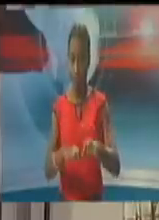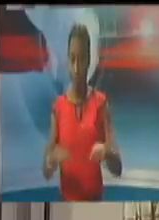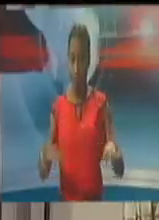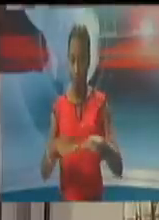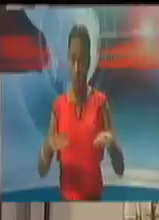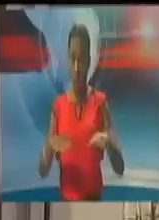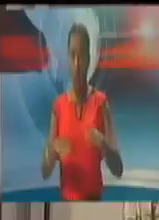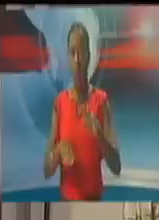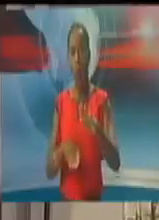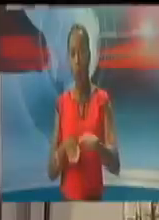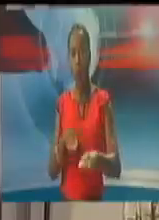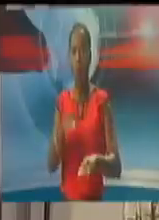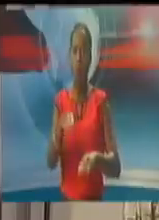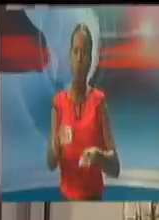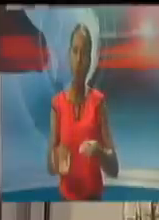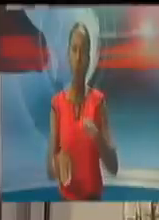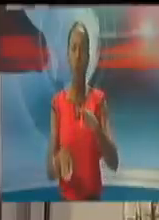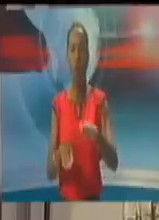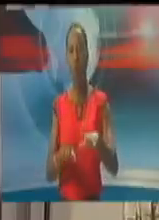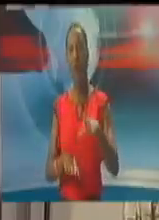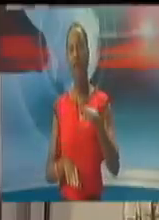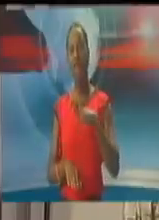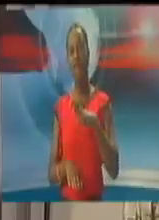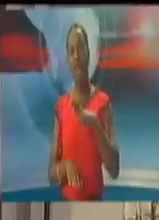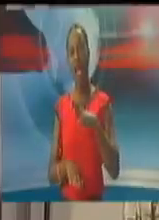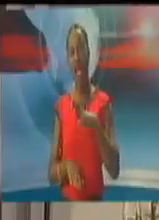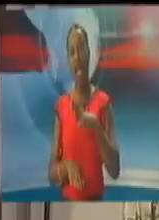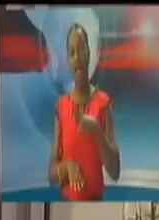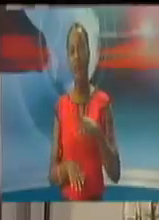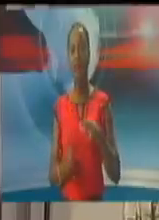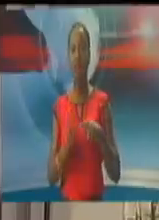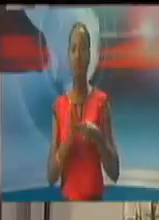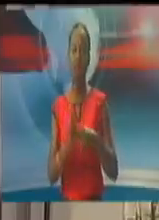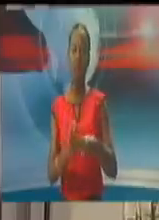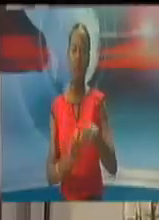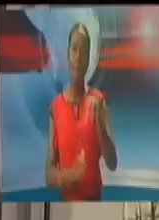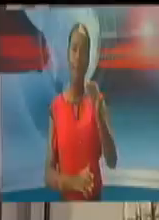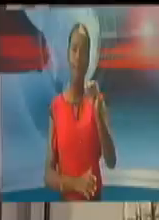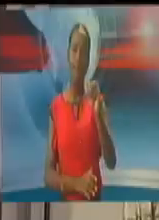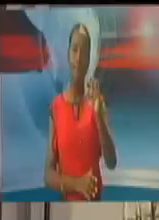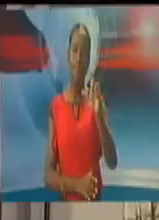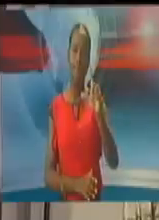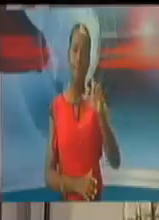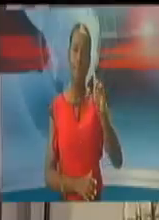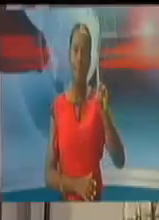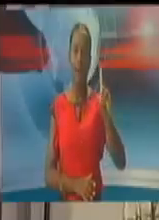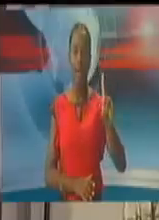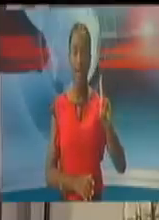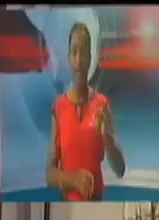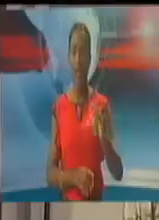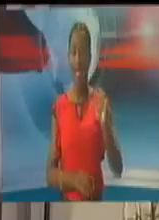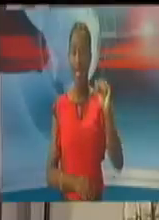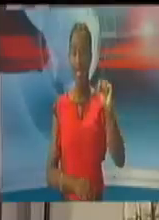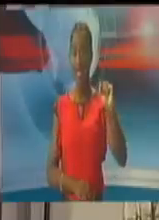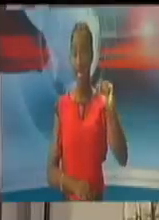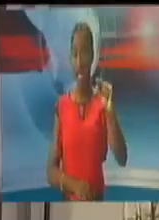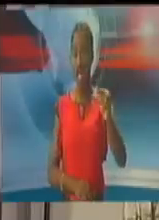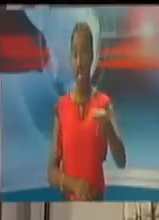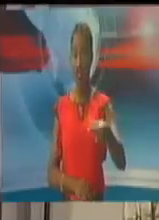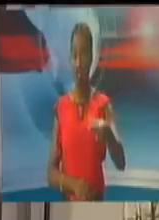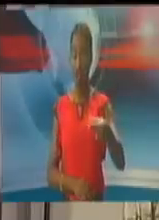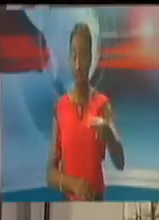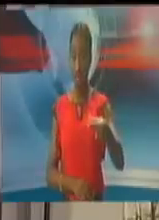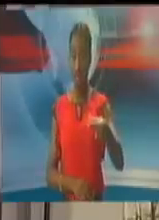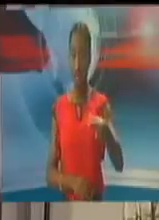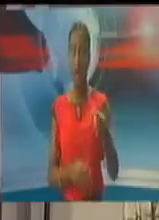medical people call ambulatory, mild symptoms. At the SANGRE GRANDE Brooklyn Center,